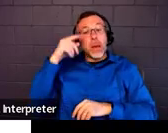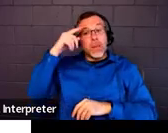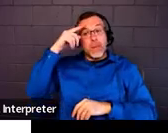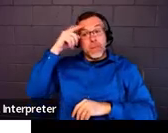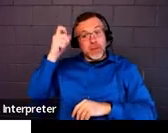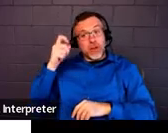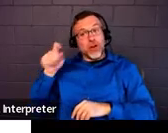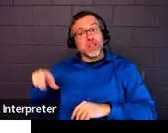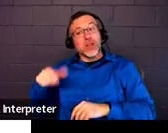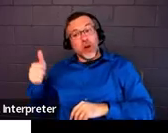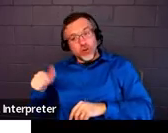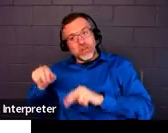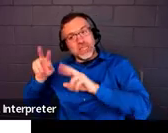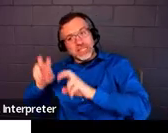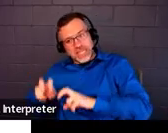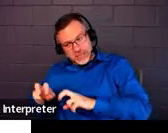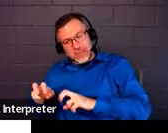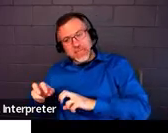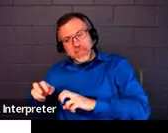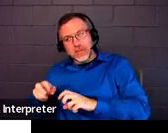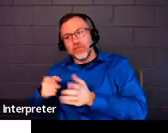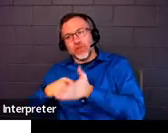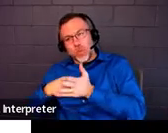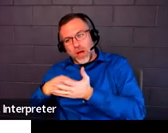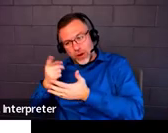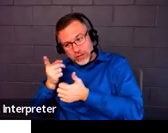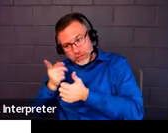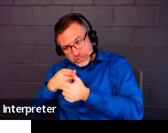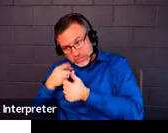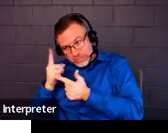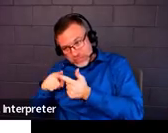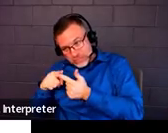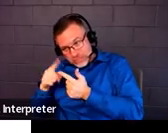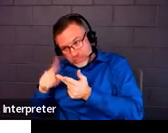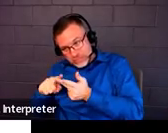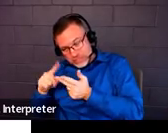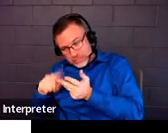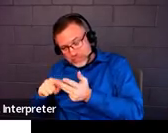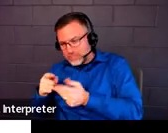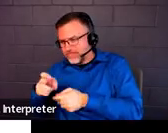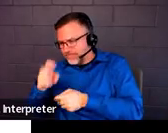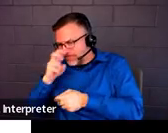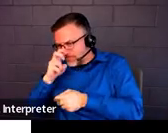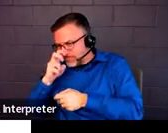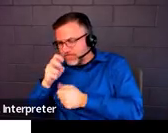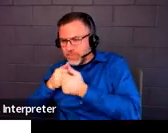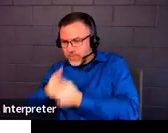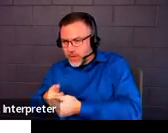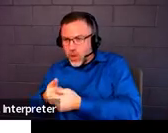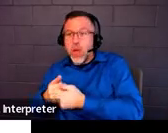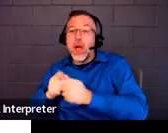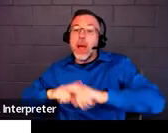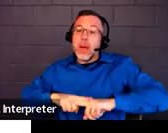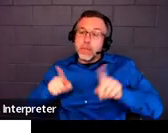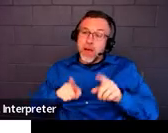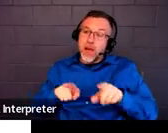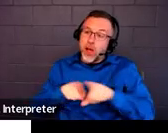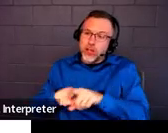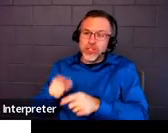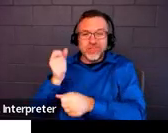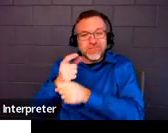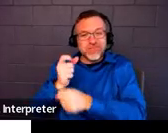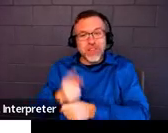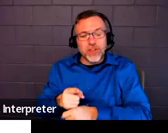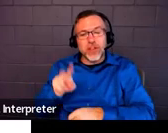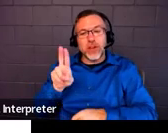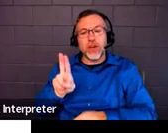nuances, yes, a lot of the training module components may be familiar to you, but there are also updates each year And as we